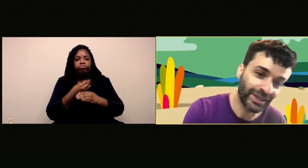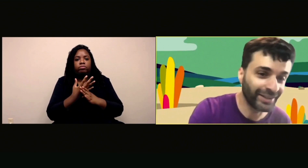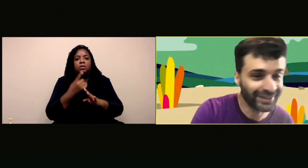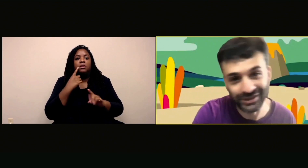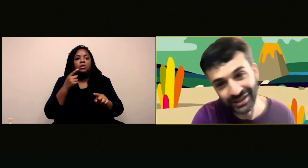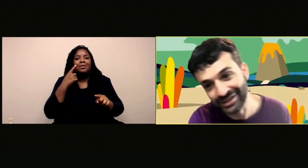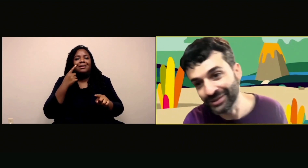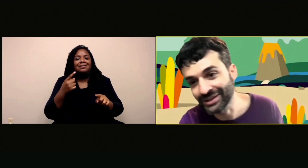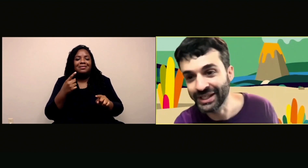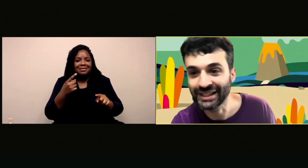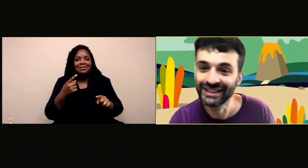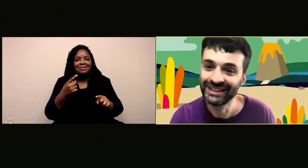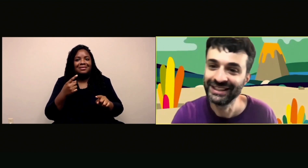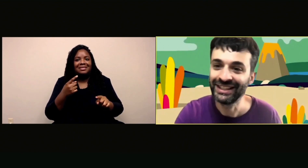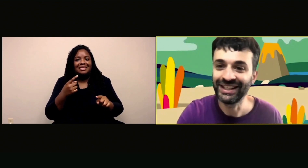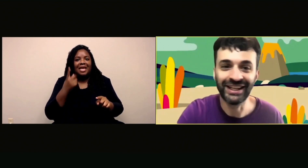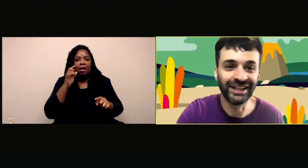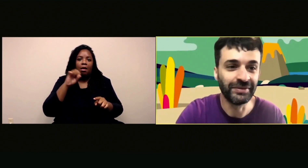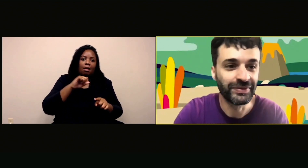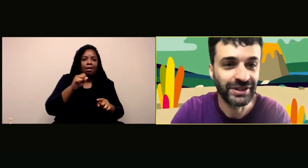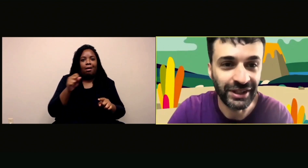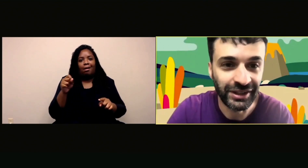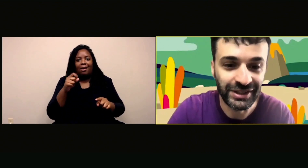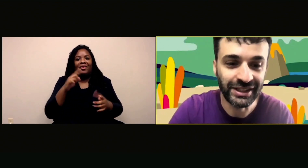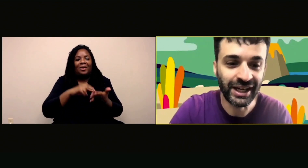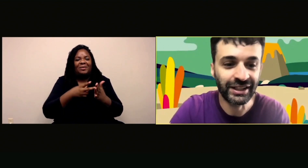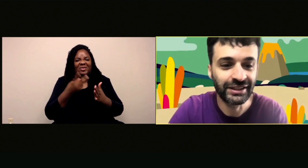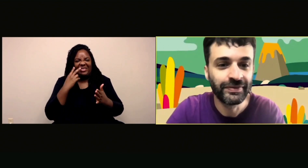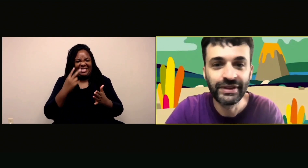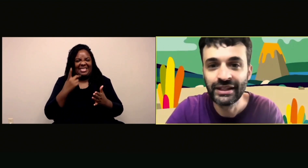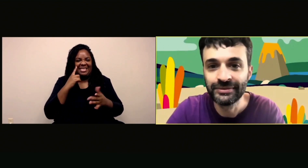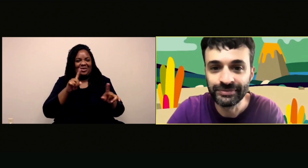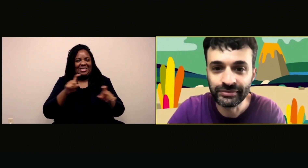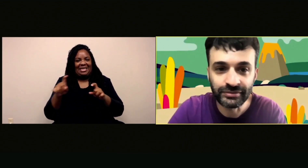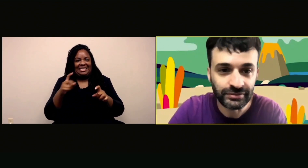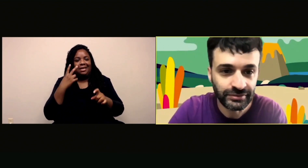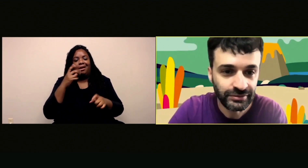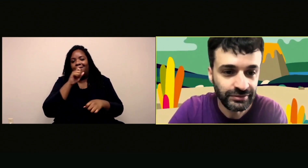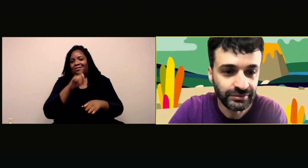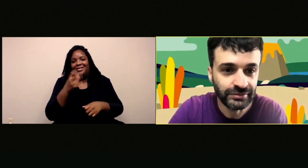always a good sign that they're testing what they're making. So I love to see that.